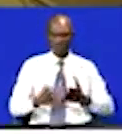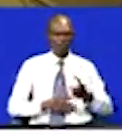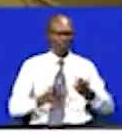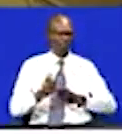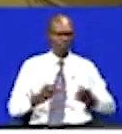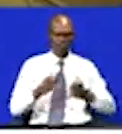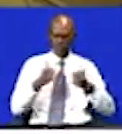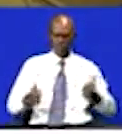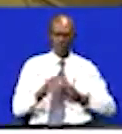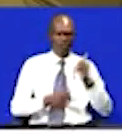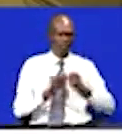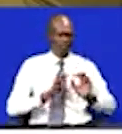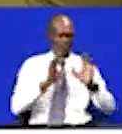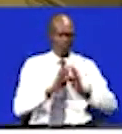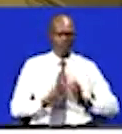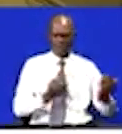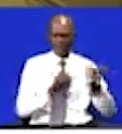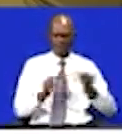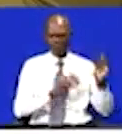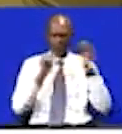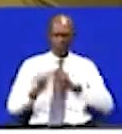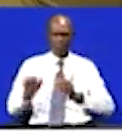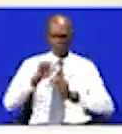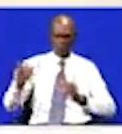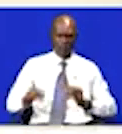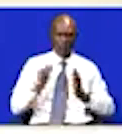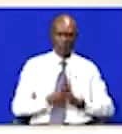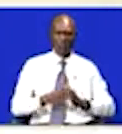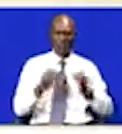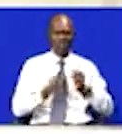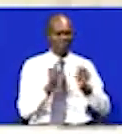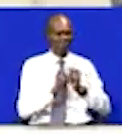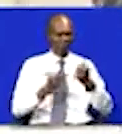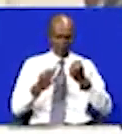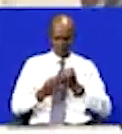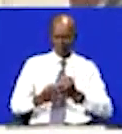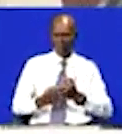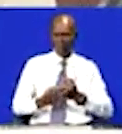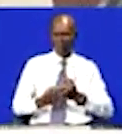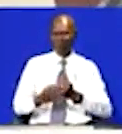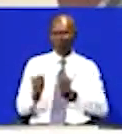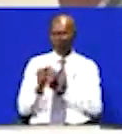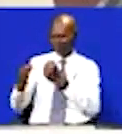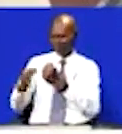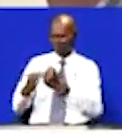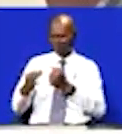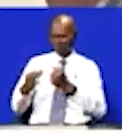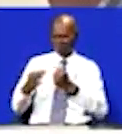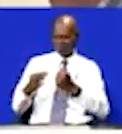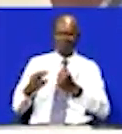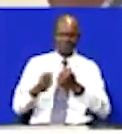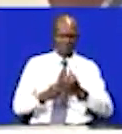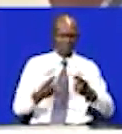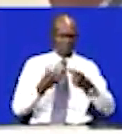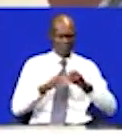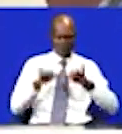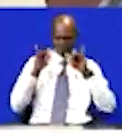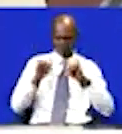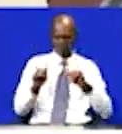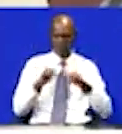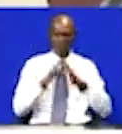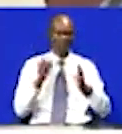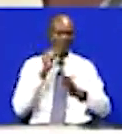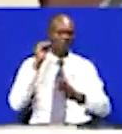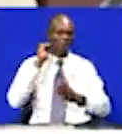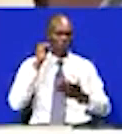these children to the streets. Once they are in the age of 17 and 18, can no longer continue staying there. But